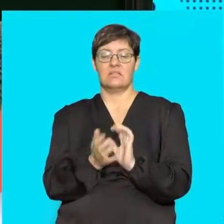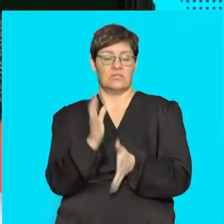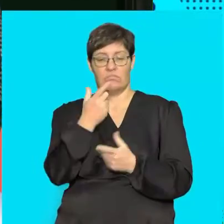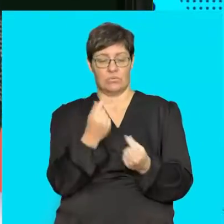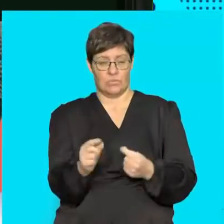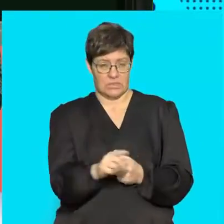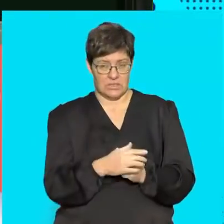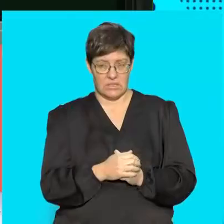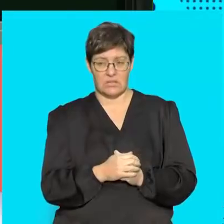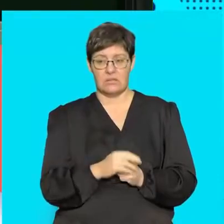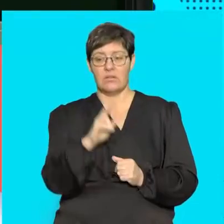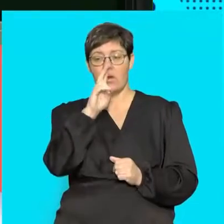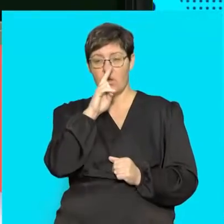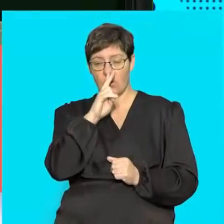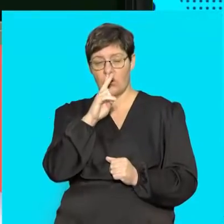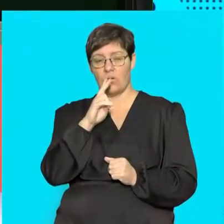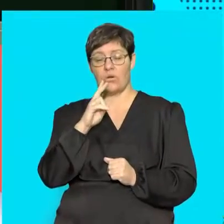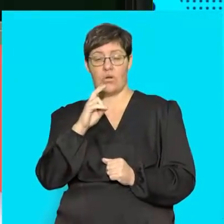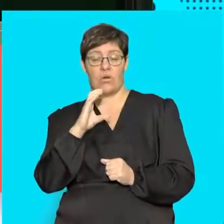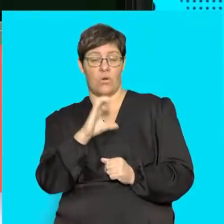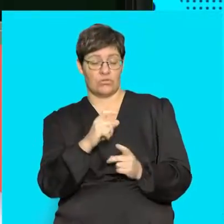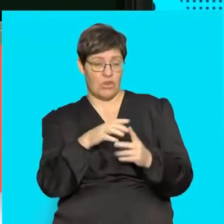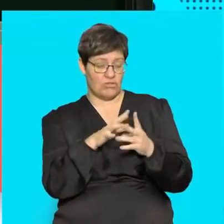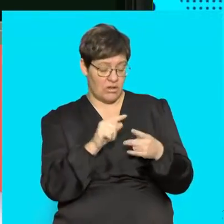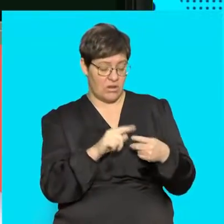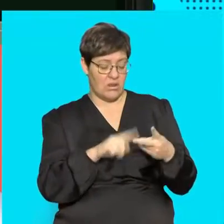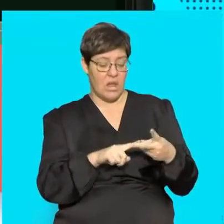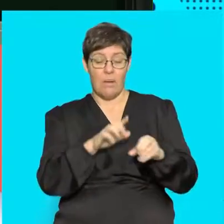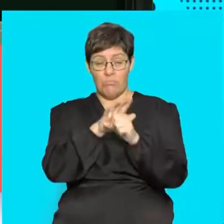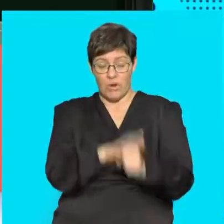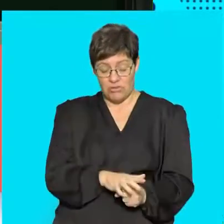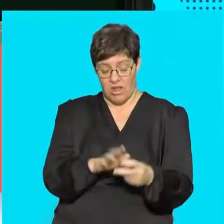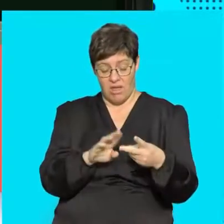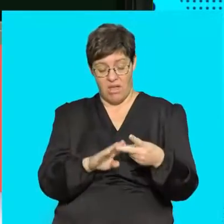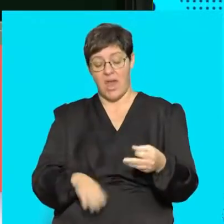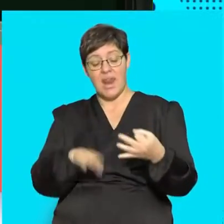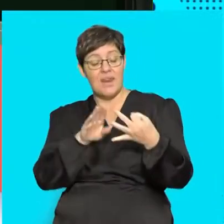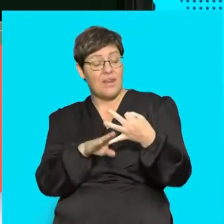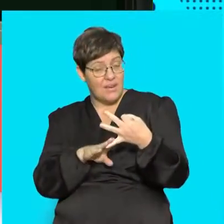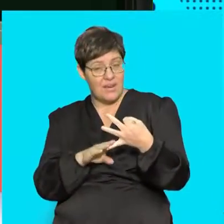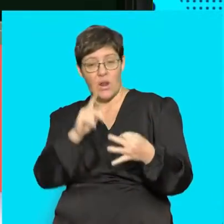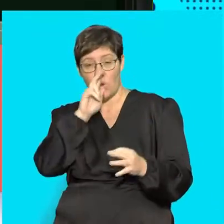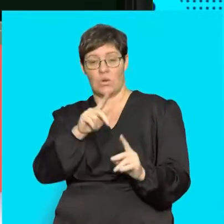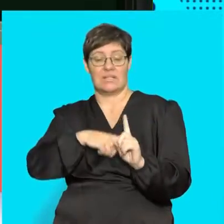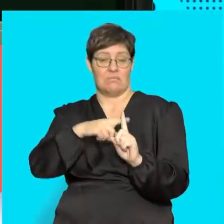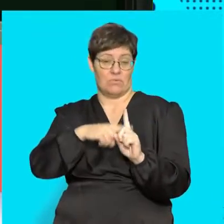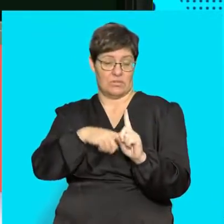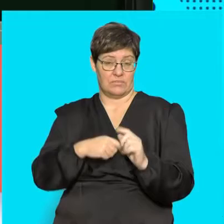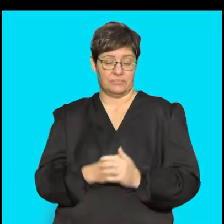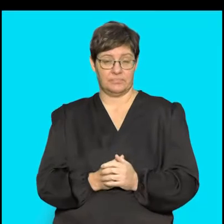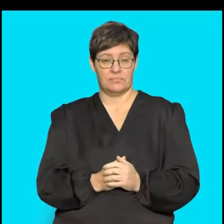will do. We've looked at concentration, we've looked at pressure, and now we are quickly going to look at